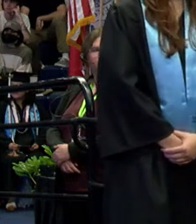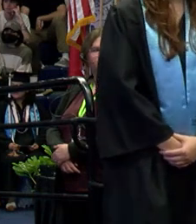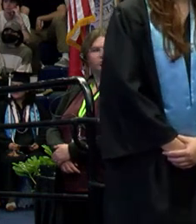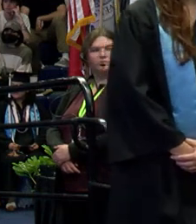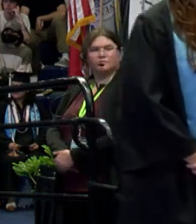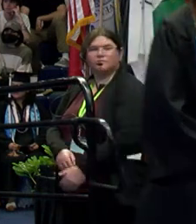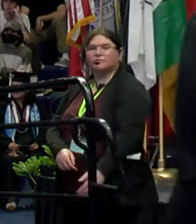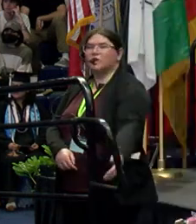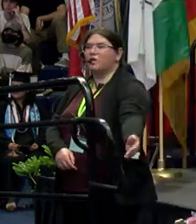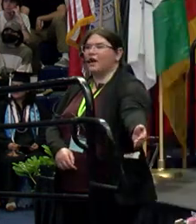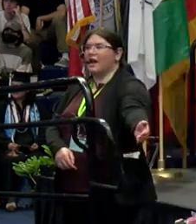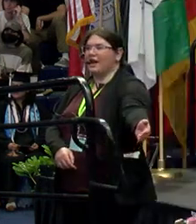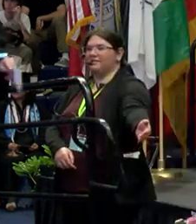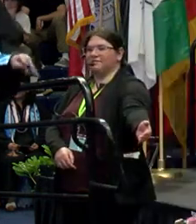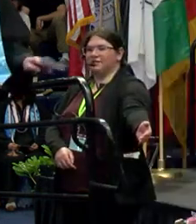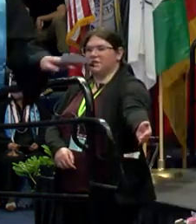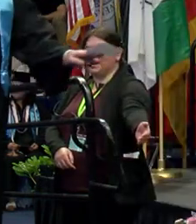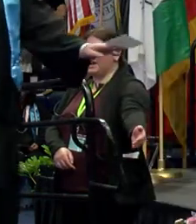Angelica Farley.